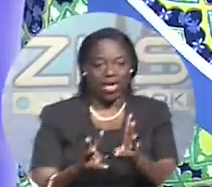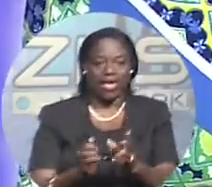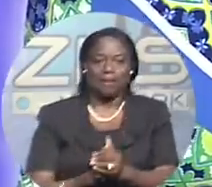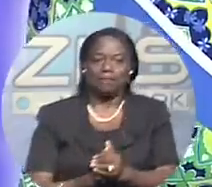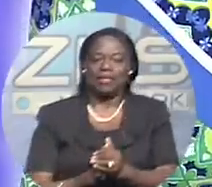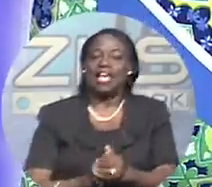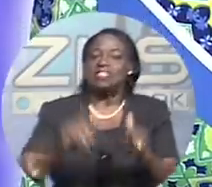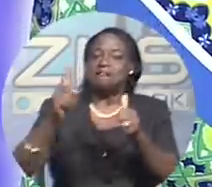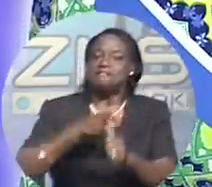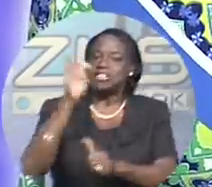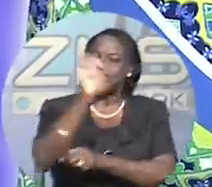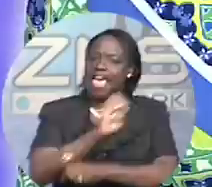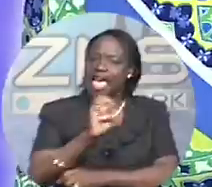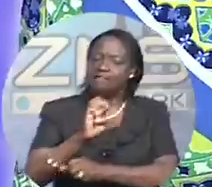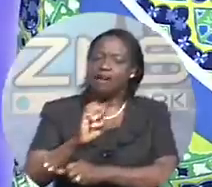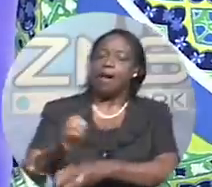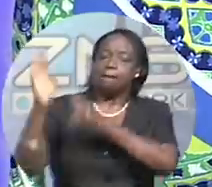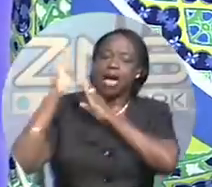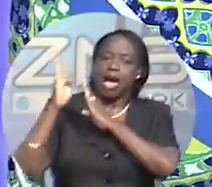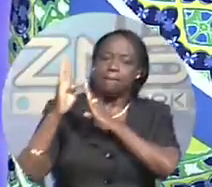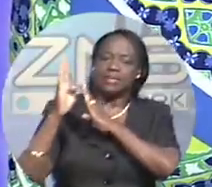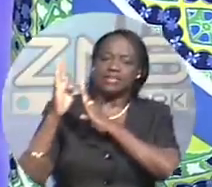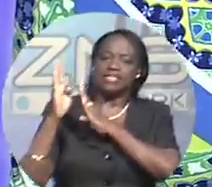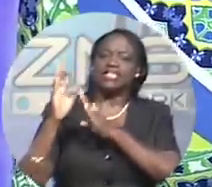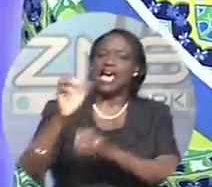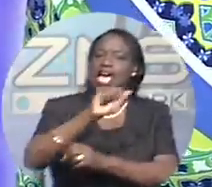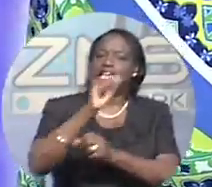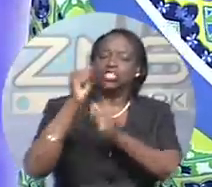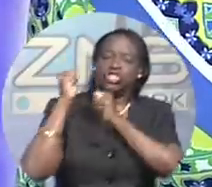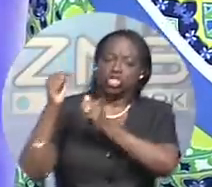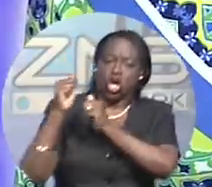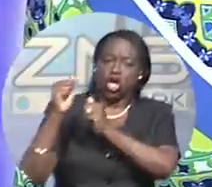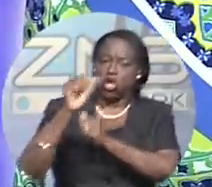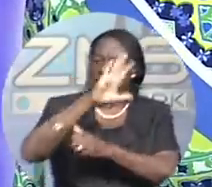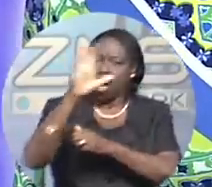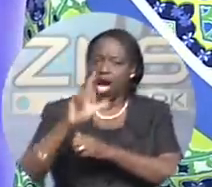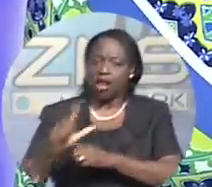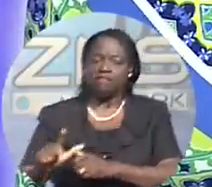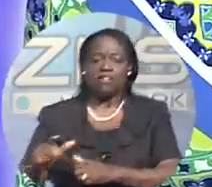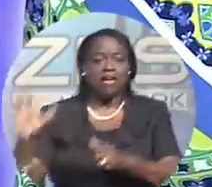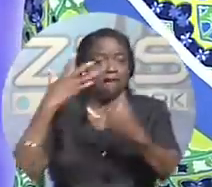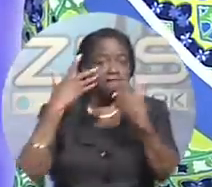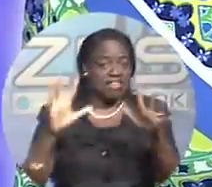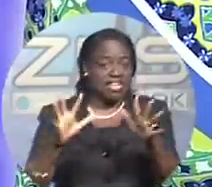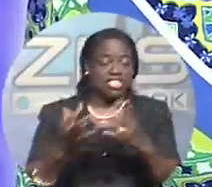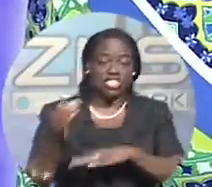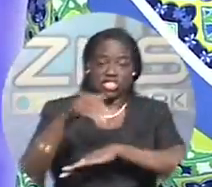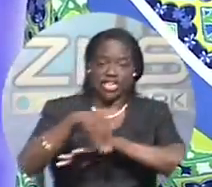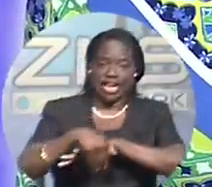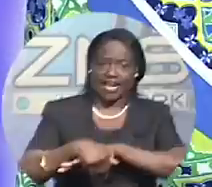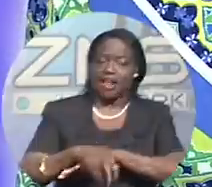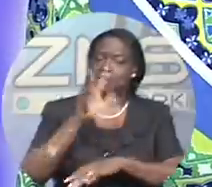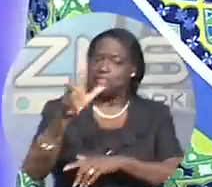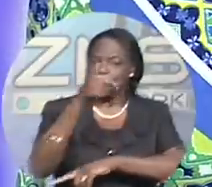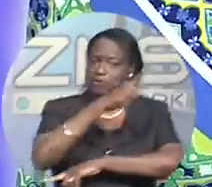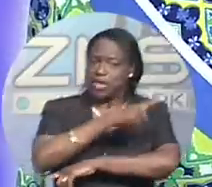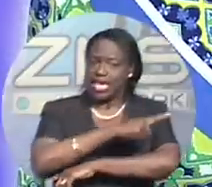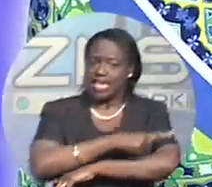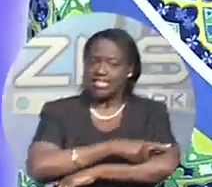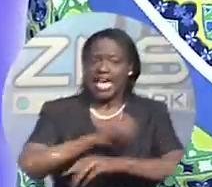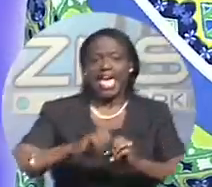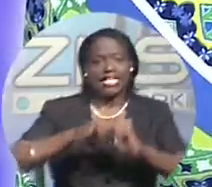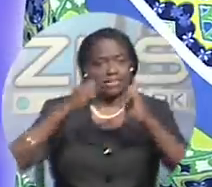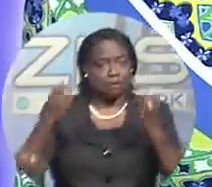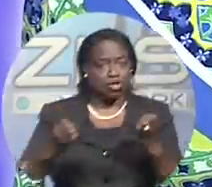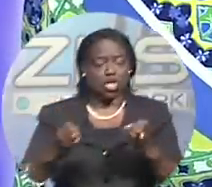As the first ever Bahamas Junkanoo Carnival wraps up tonight, there's no denying that the three-day cultural explosion has garnered international